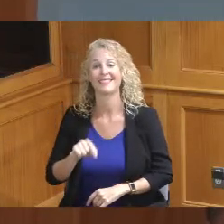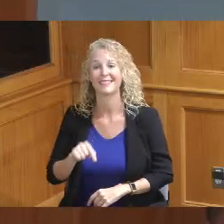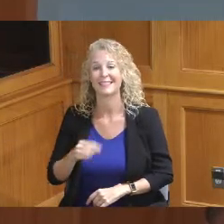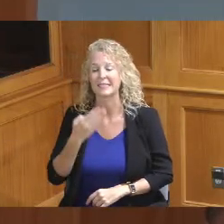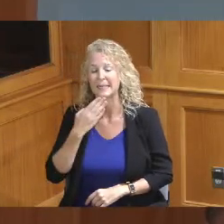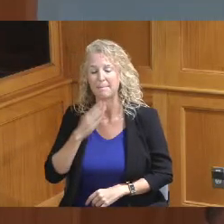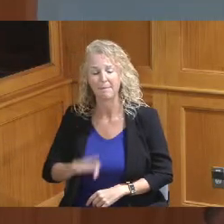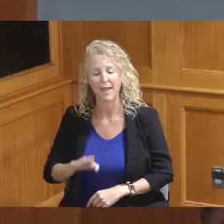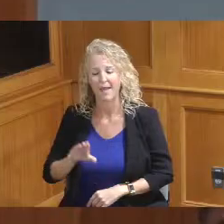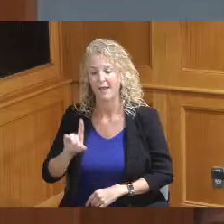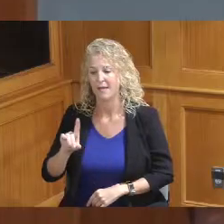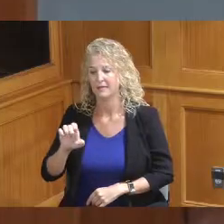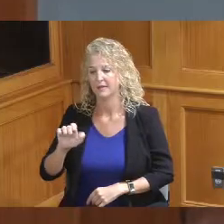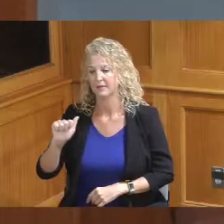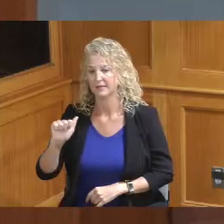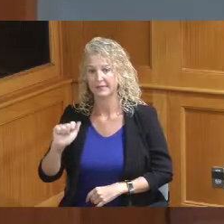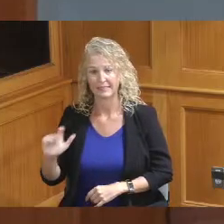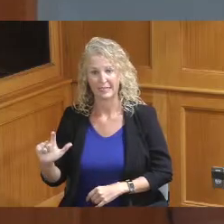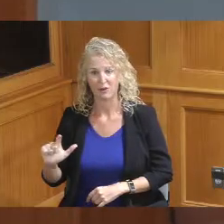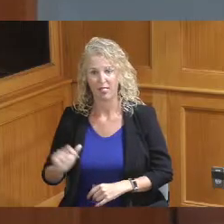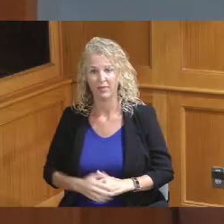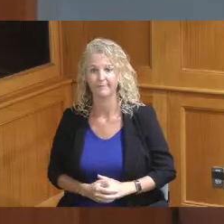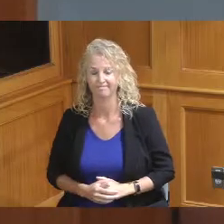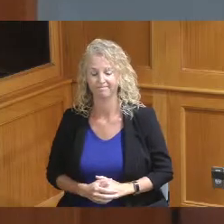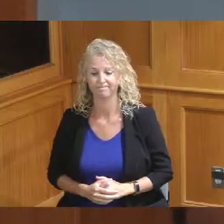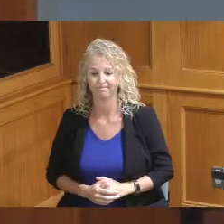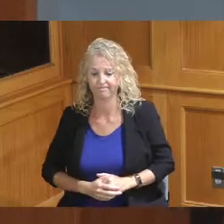bad deal. And